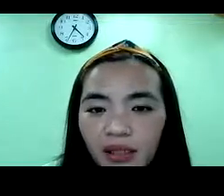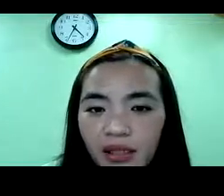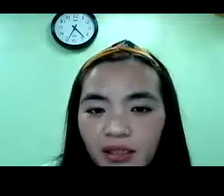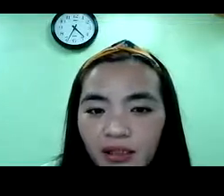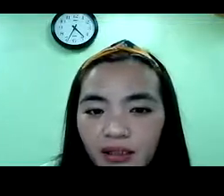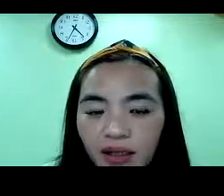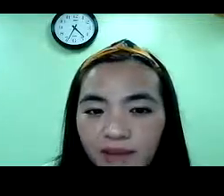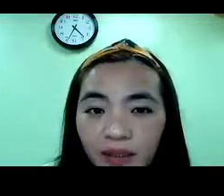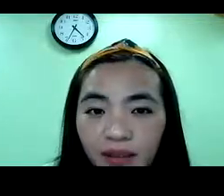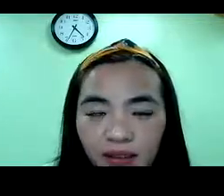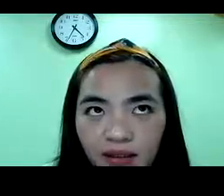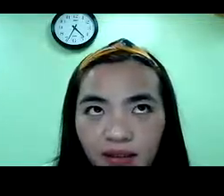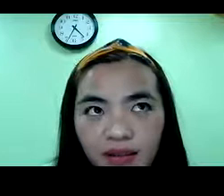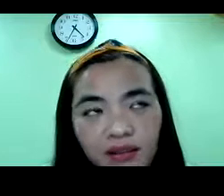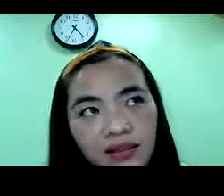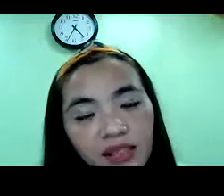Our